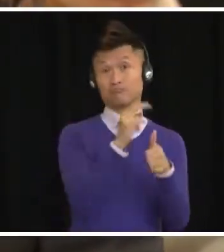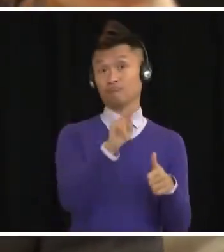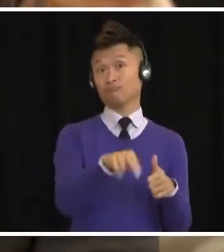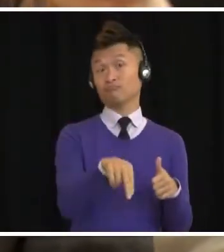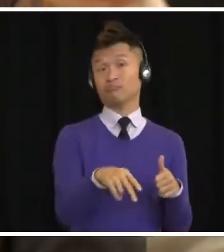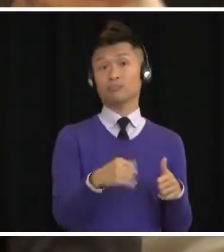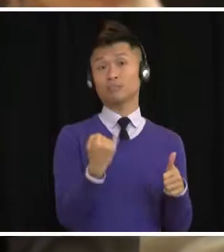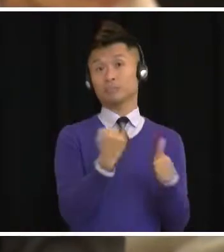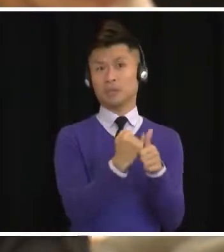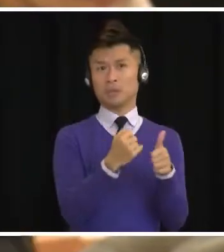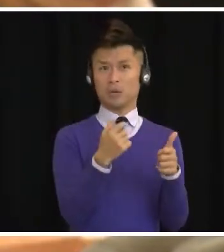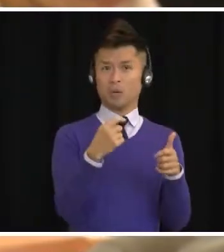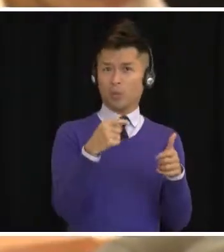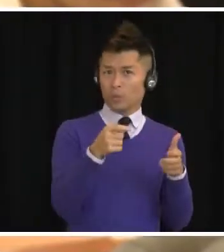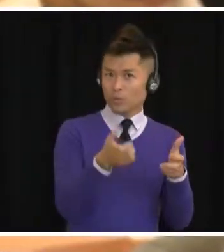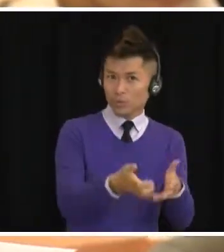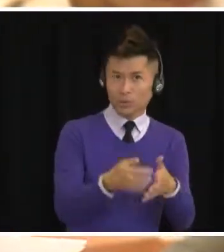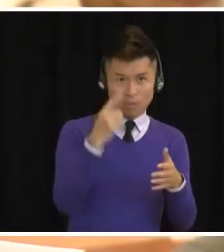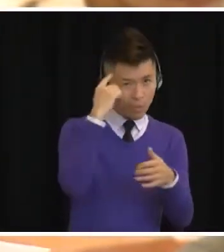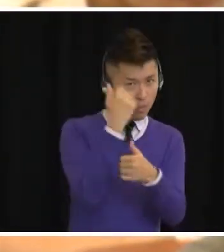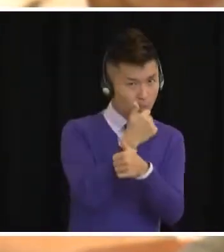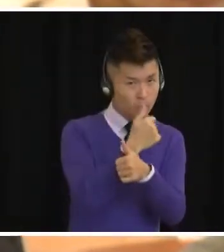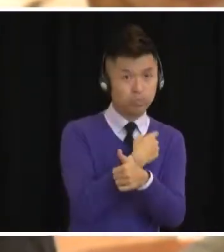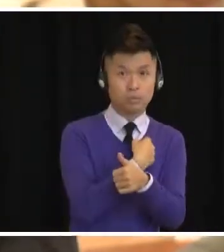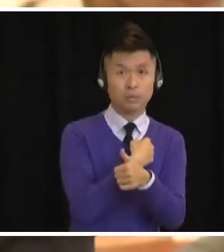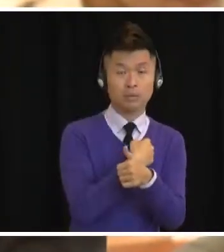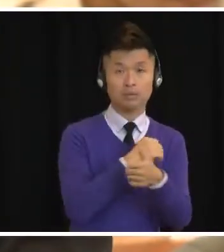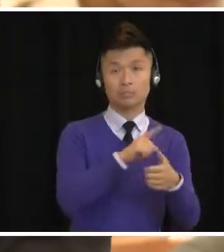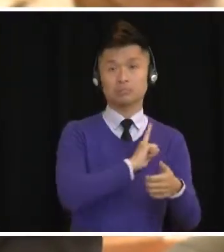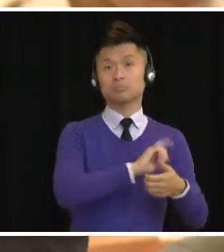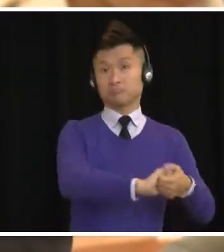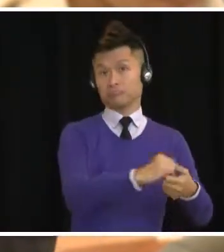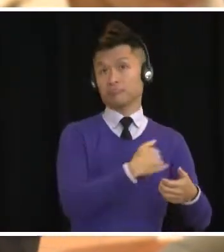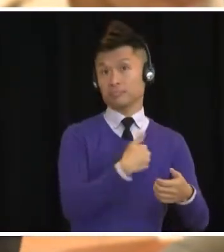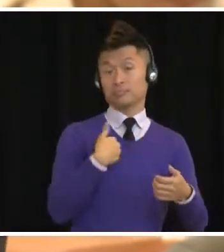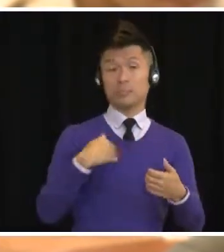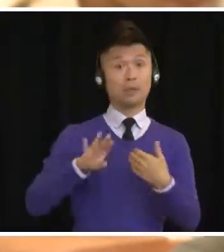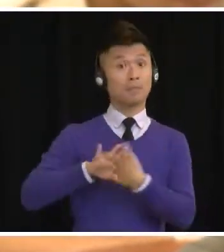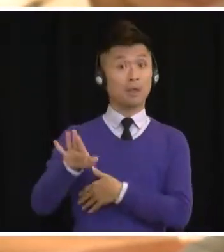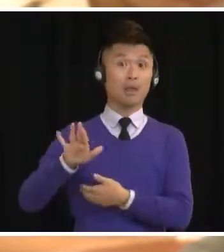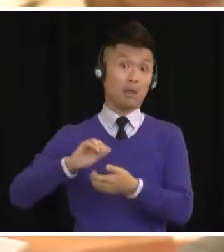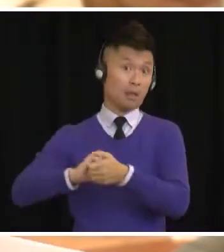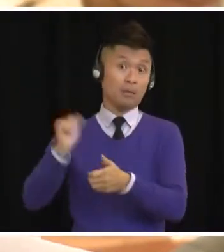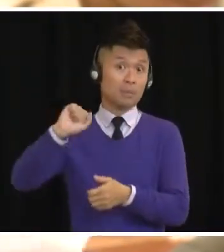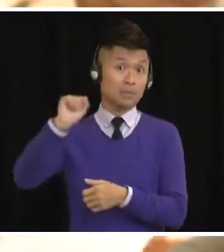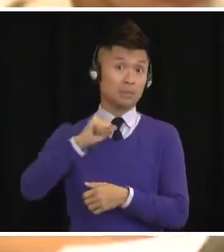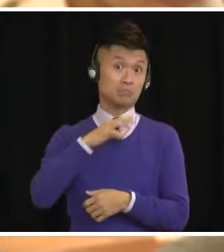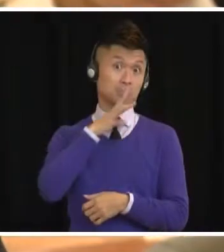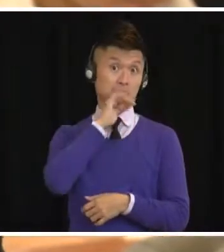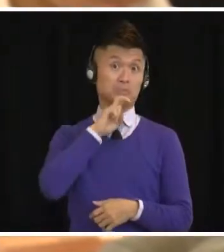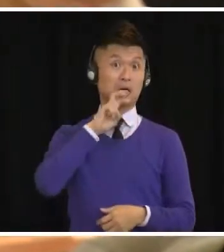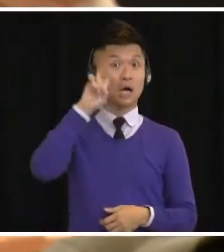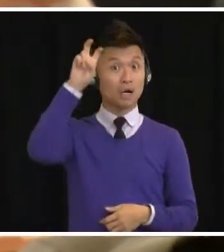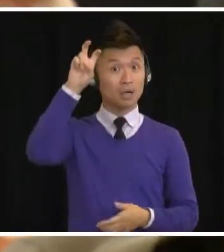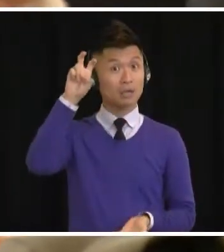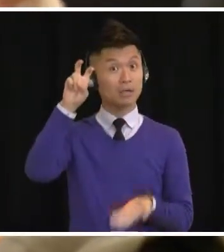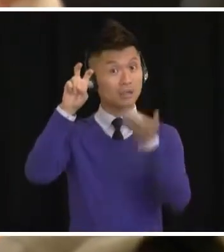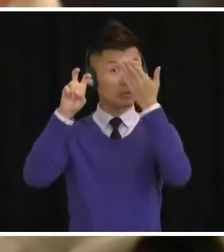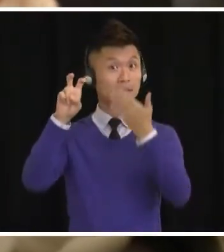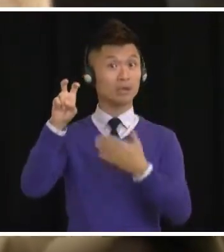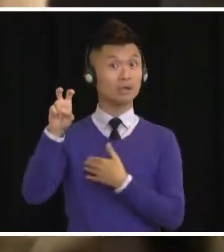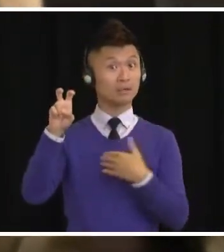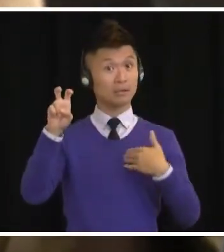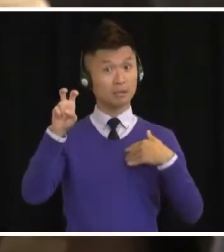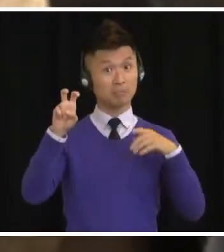because people who are 18 can get married, and that's a very important decision, whereas people at 18 have to wait for another 2